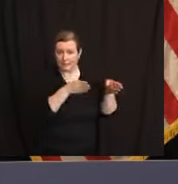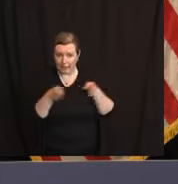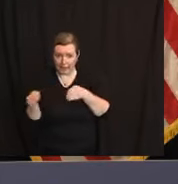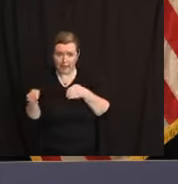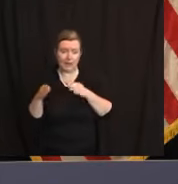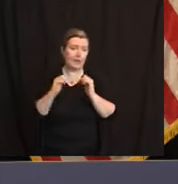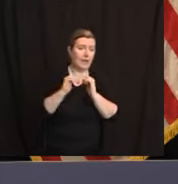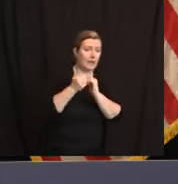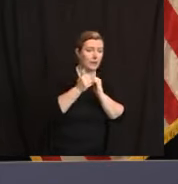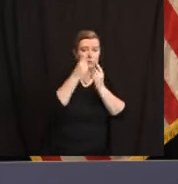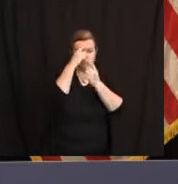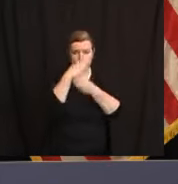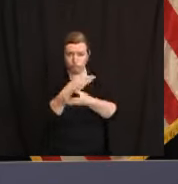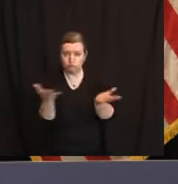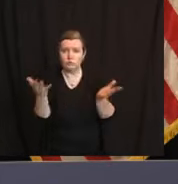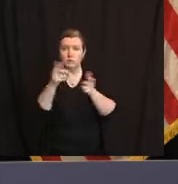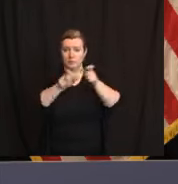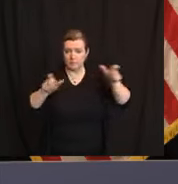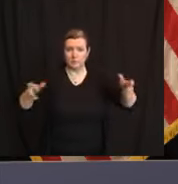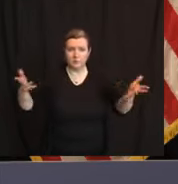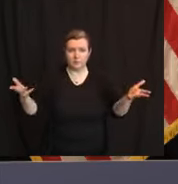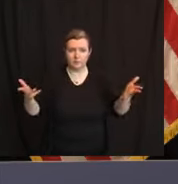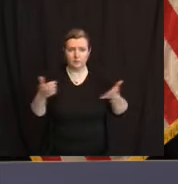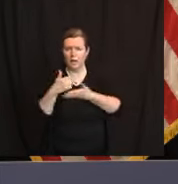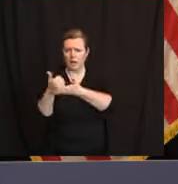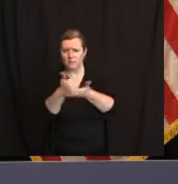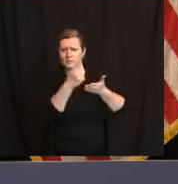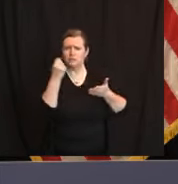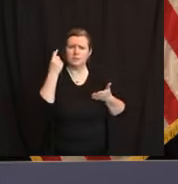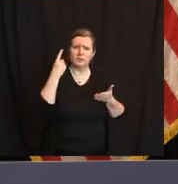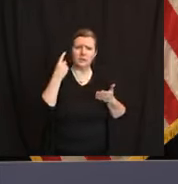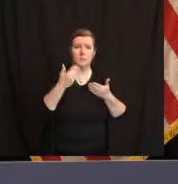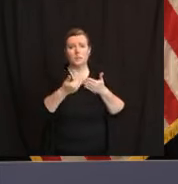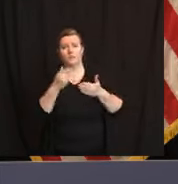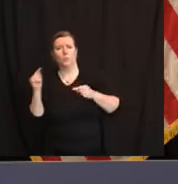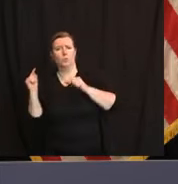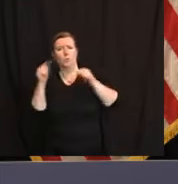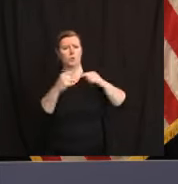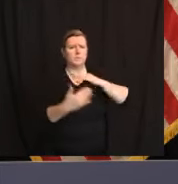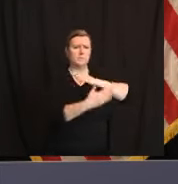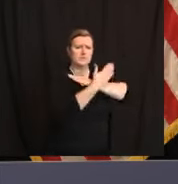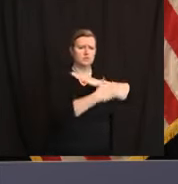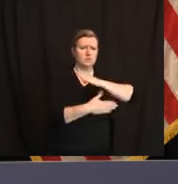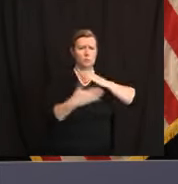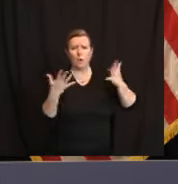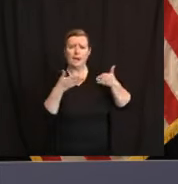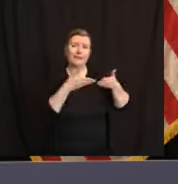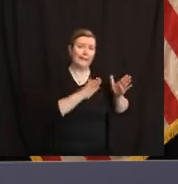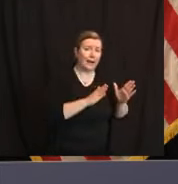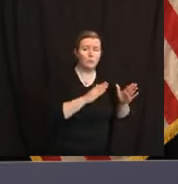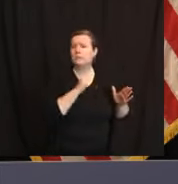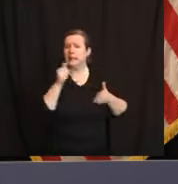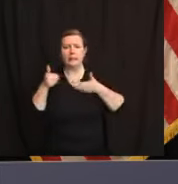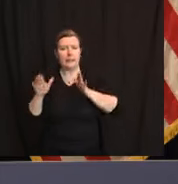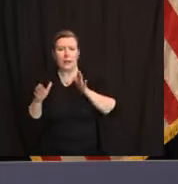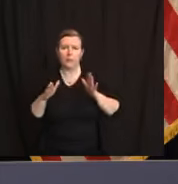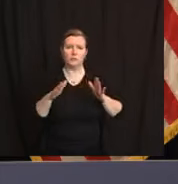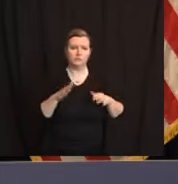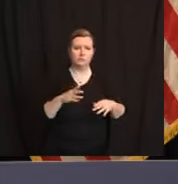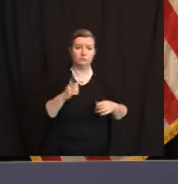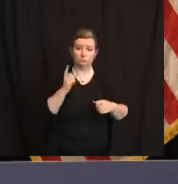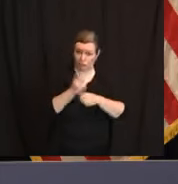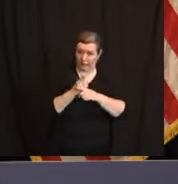they understand what they can and can't do and how access will work. Including before they get to the beach, importantly. That's the reason for